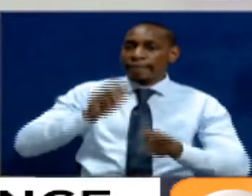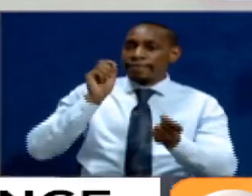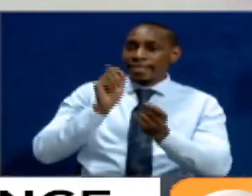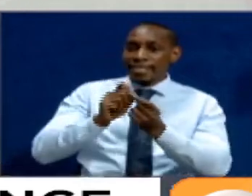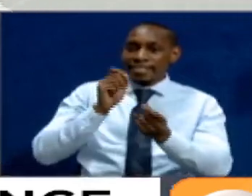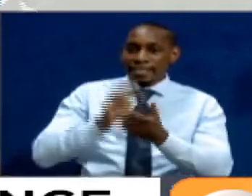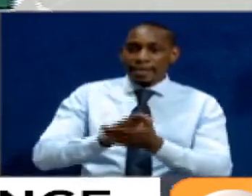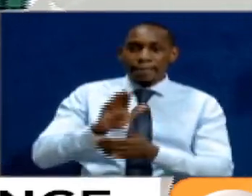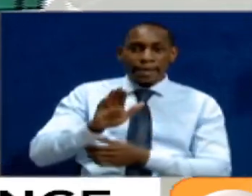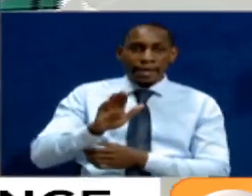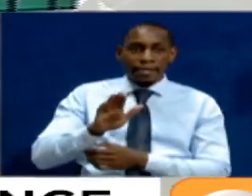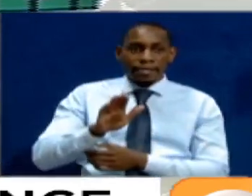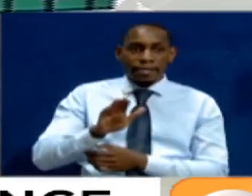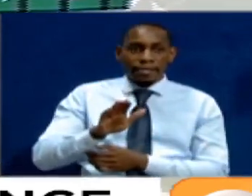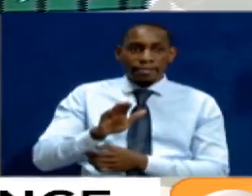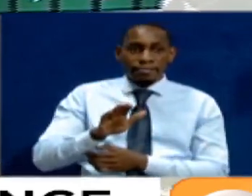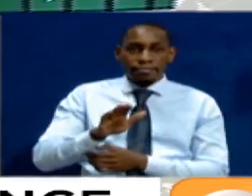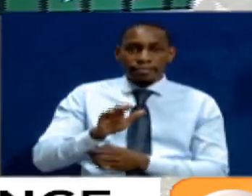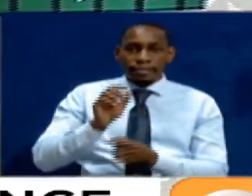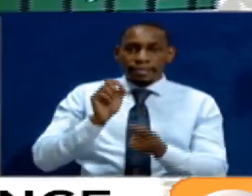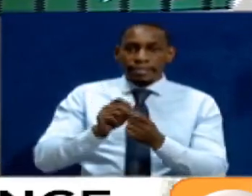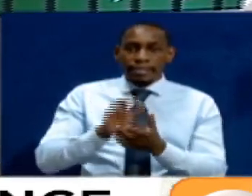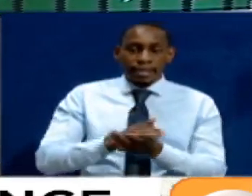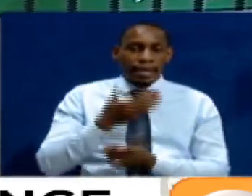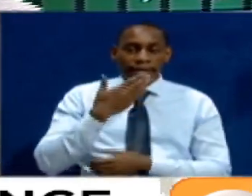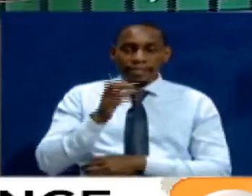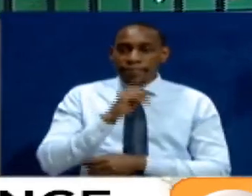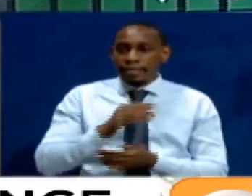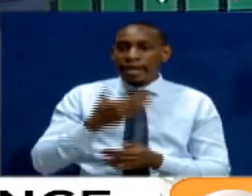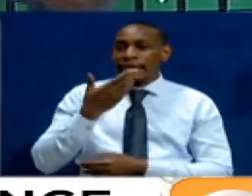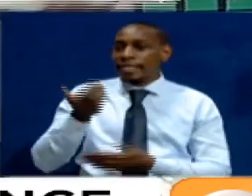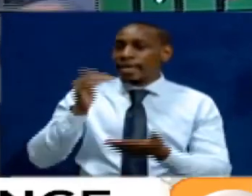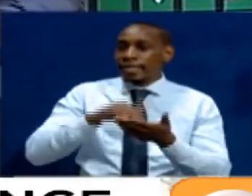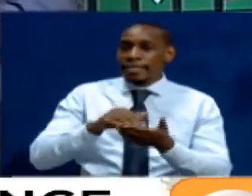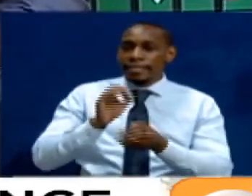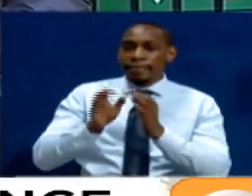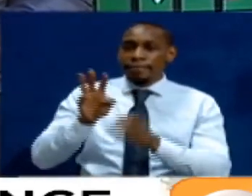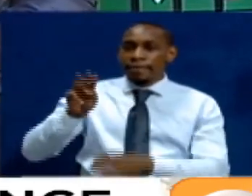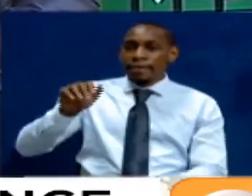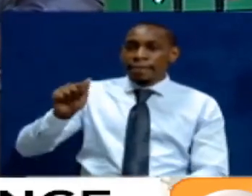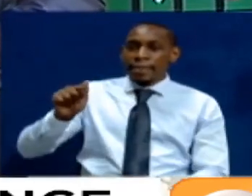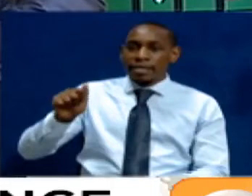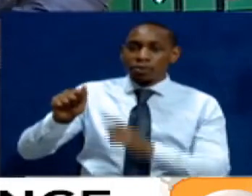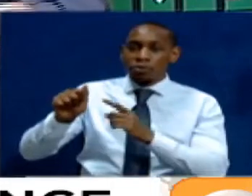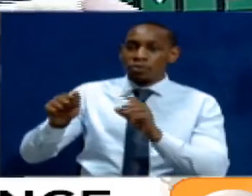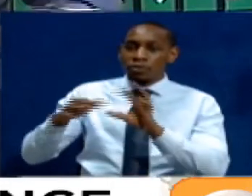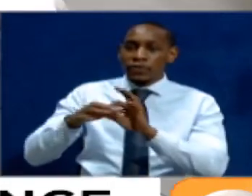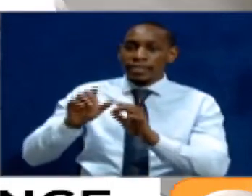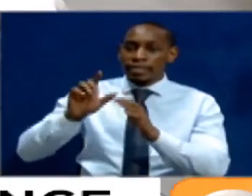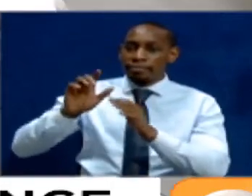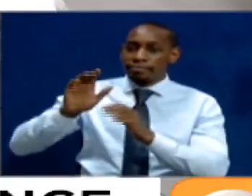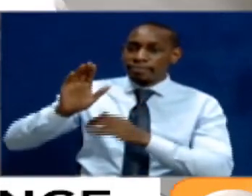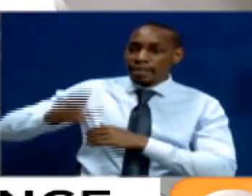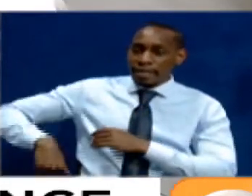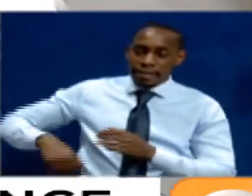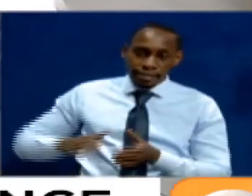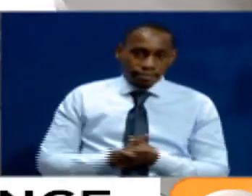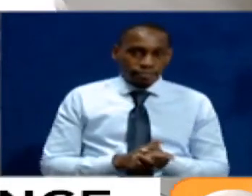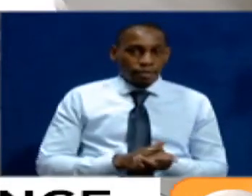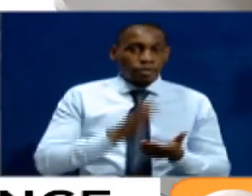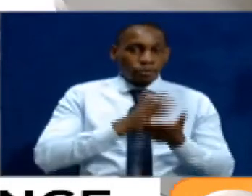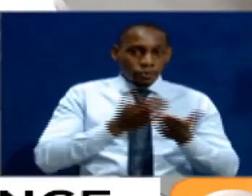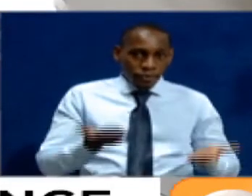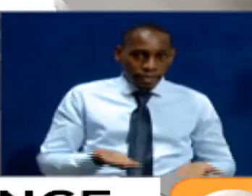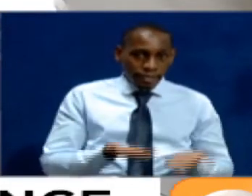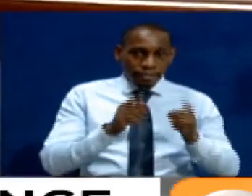testing? Are you happy with our depth of testing? You answered that before, but answer, just in case Maina joined us late. Yeah, it is improving,